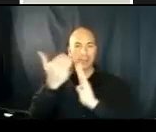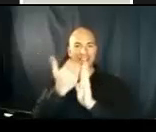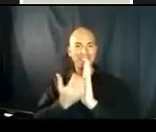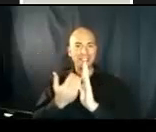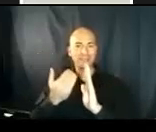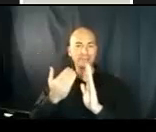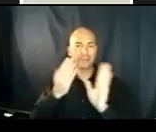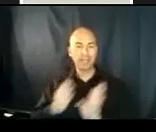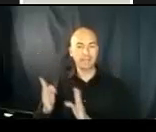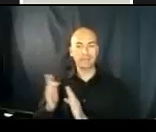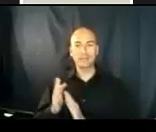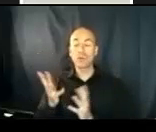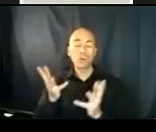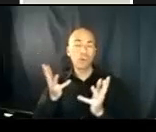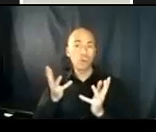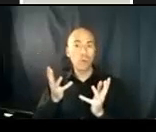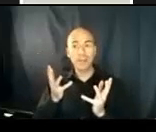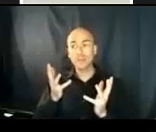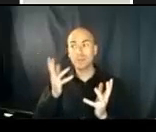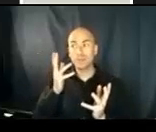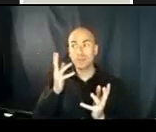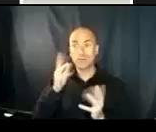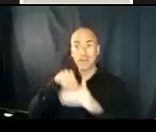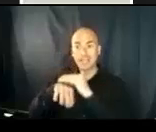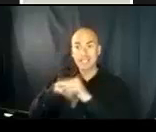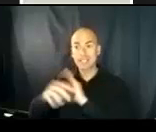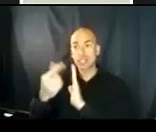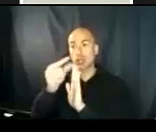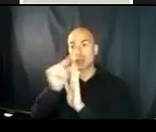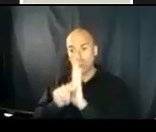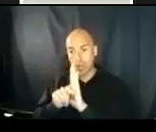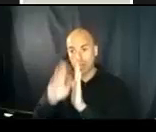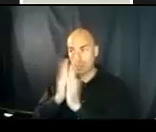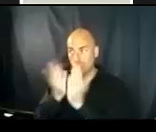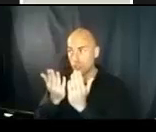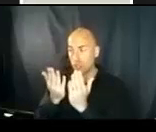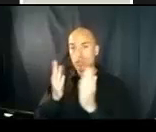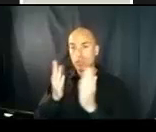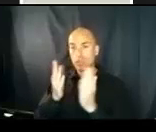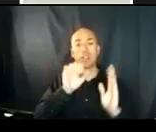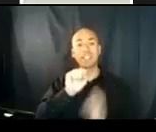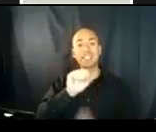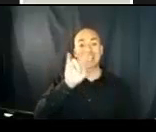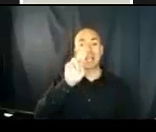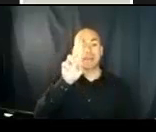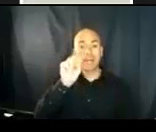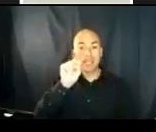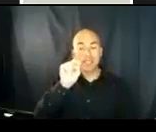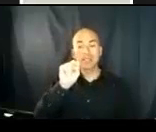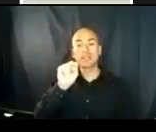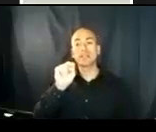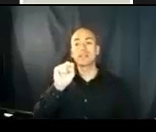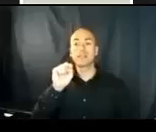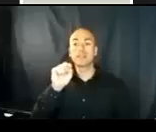use, get to their grade book, get to the syllabus, maybe get to the units, read your announcements. And it is